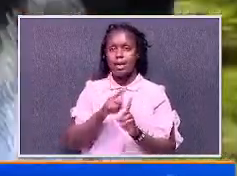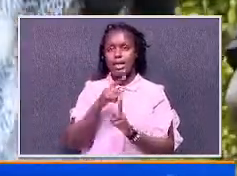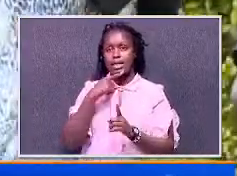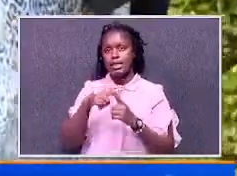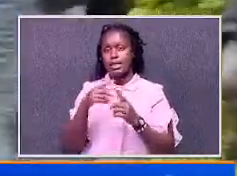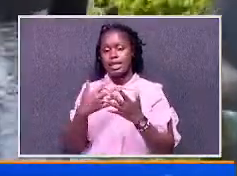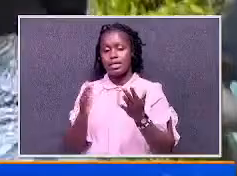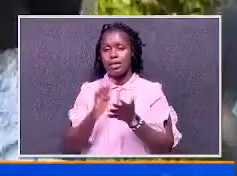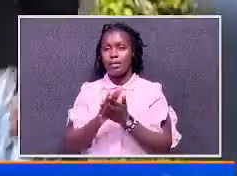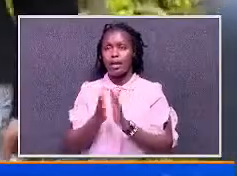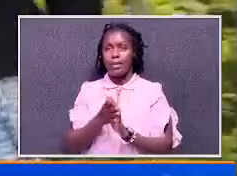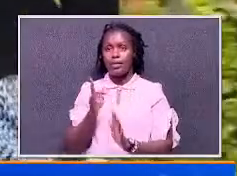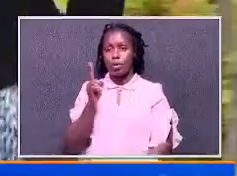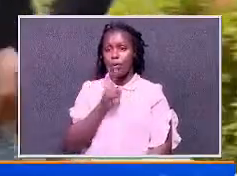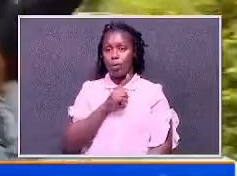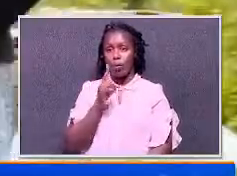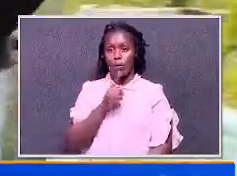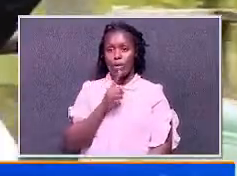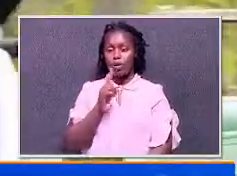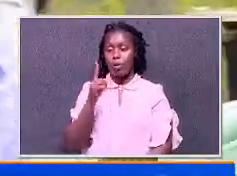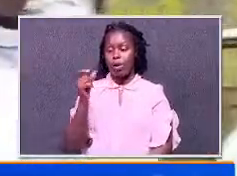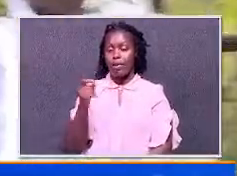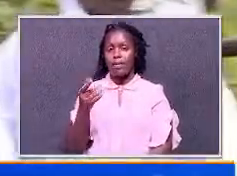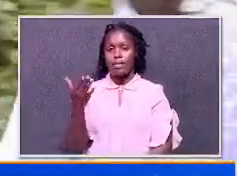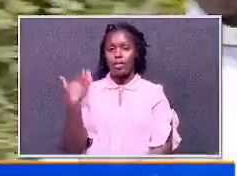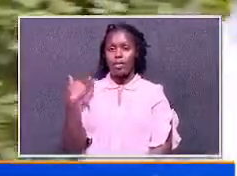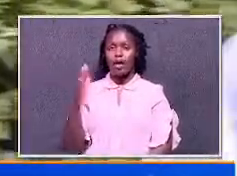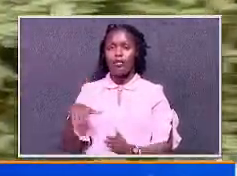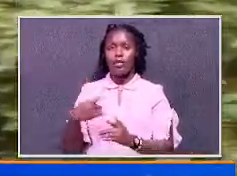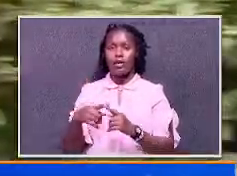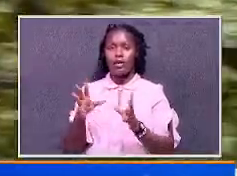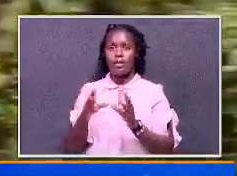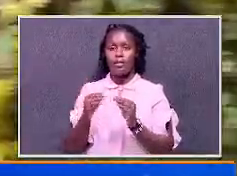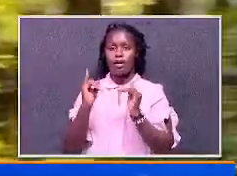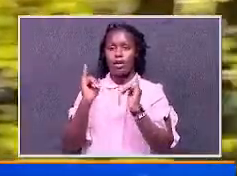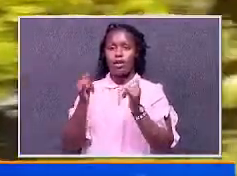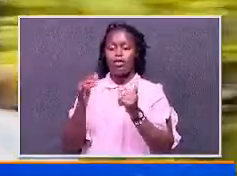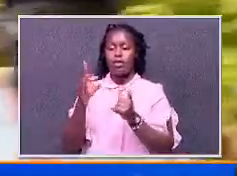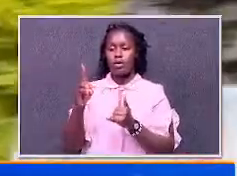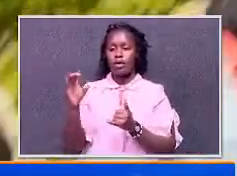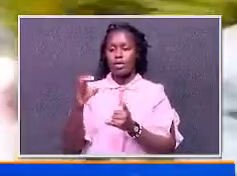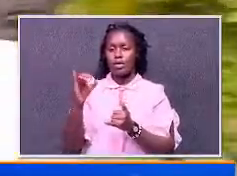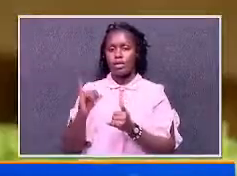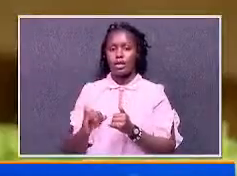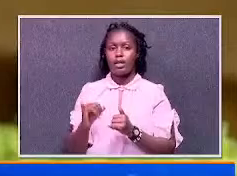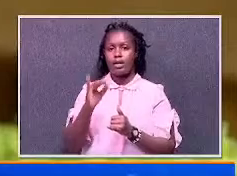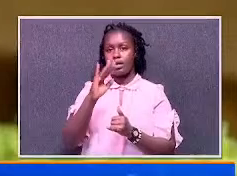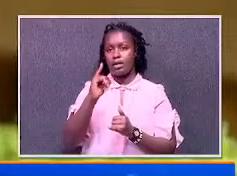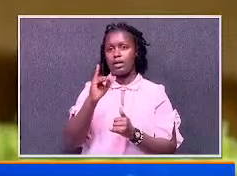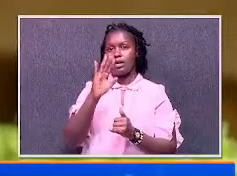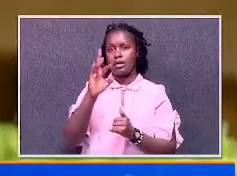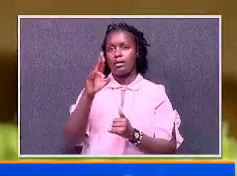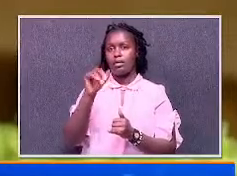started getting worse security-wise a month ago after they met the new DCI boss Amin Mohammed Ibrahim.